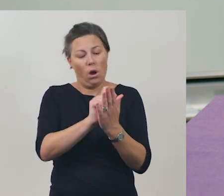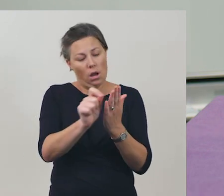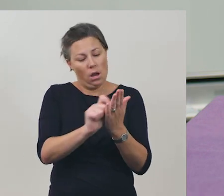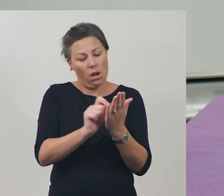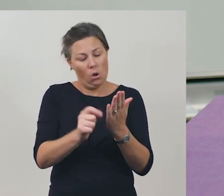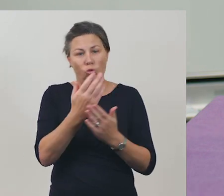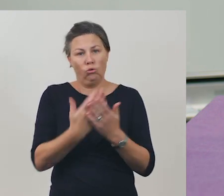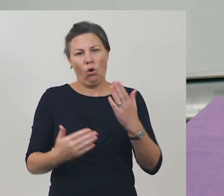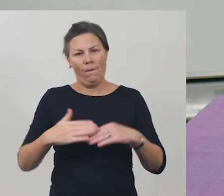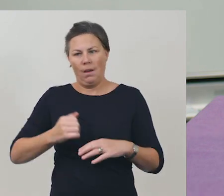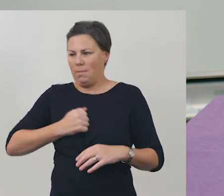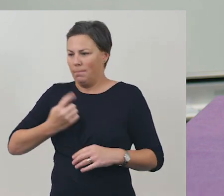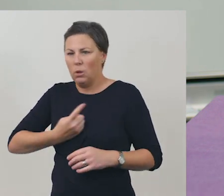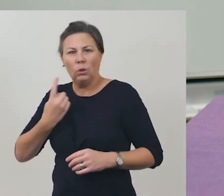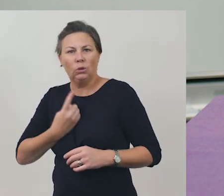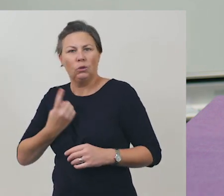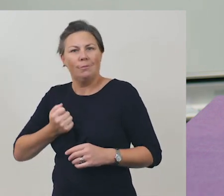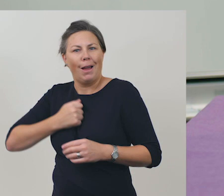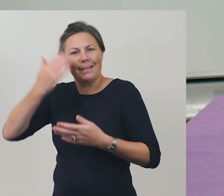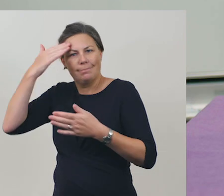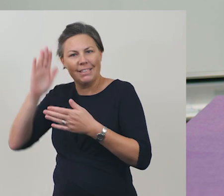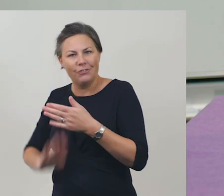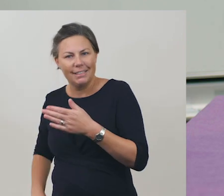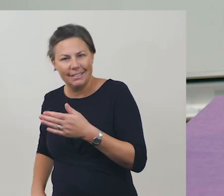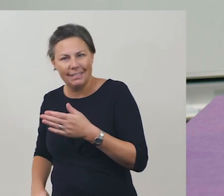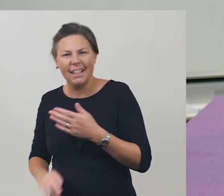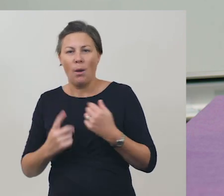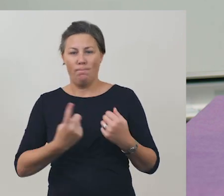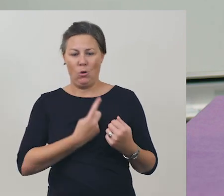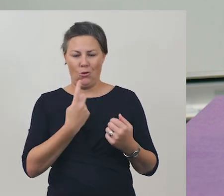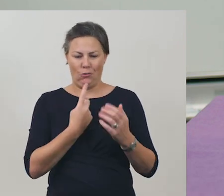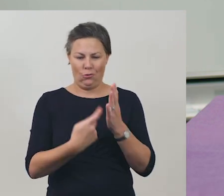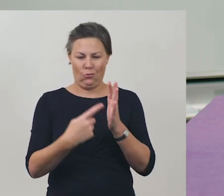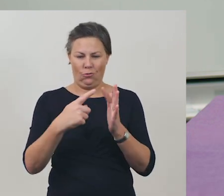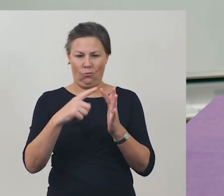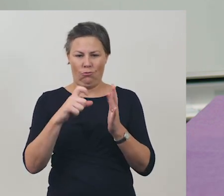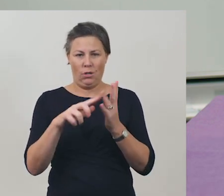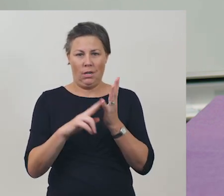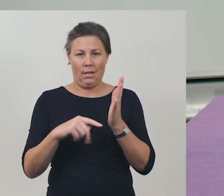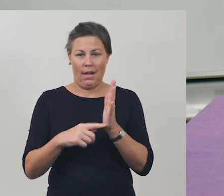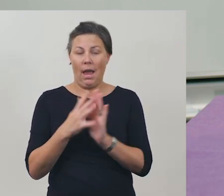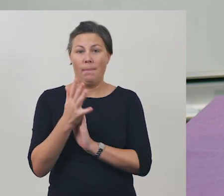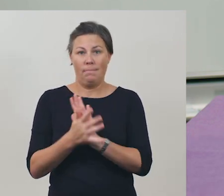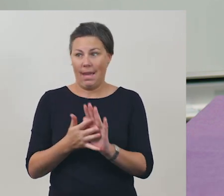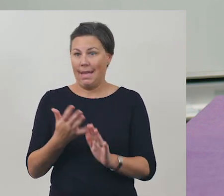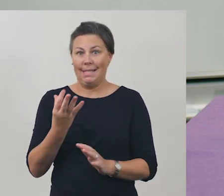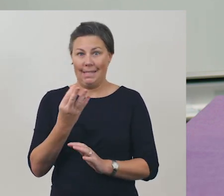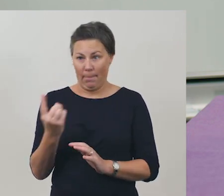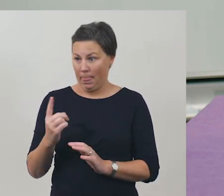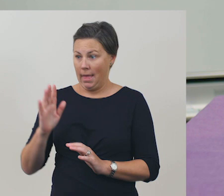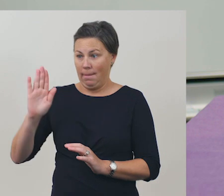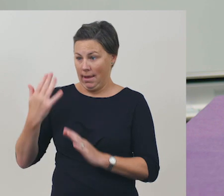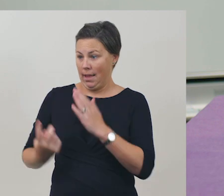evaluative language. Remember, a personal recount retells something that has happened to the author in the order of how it